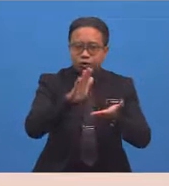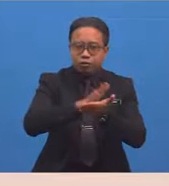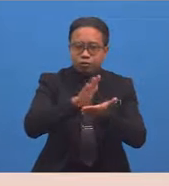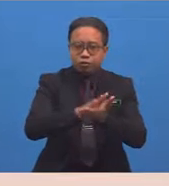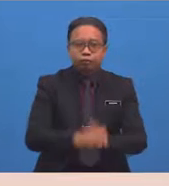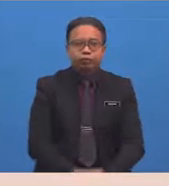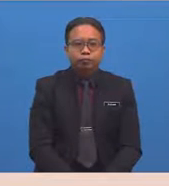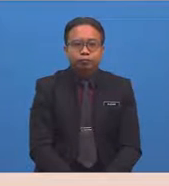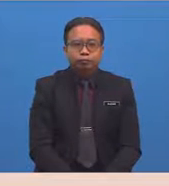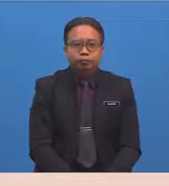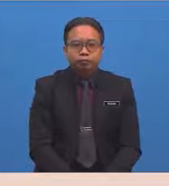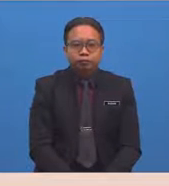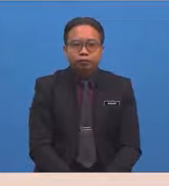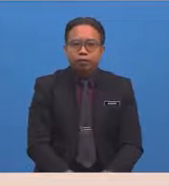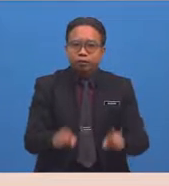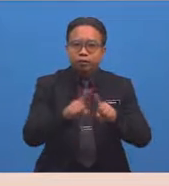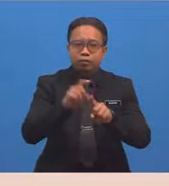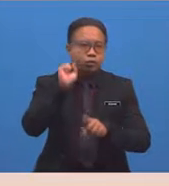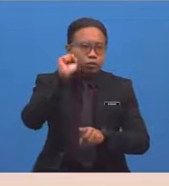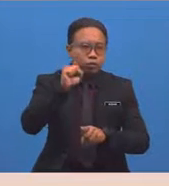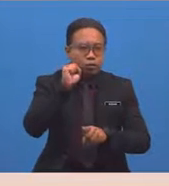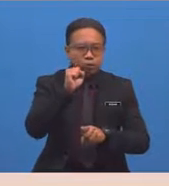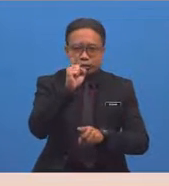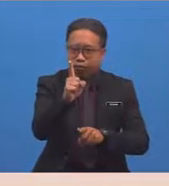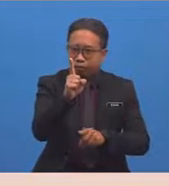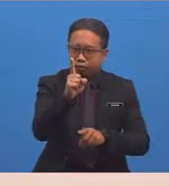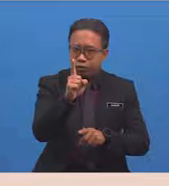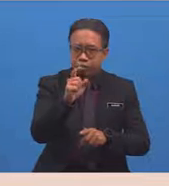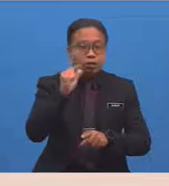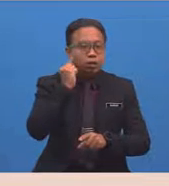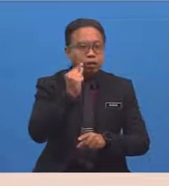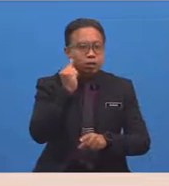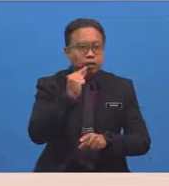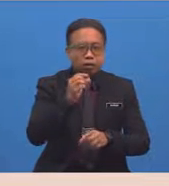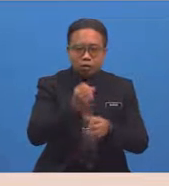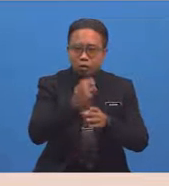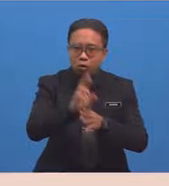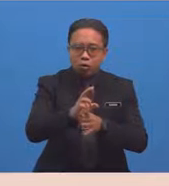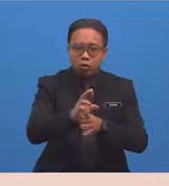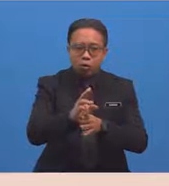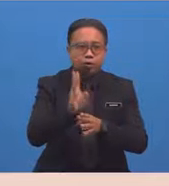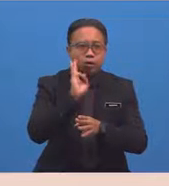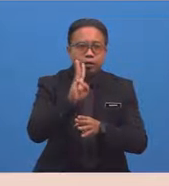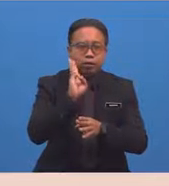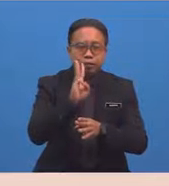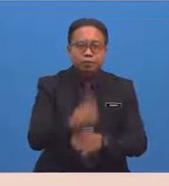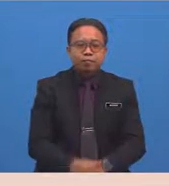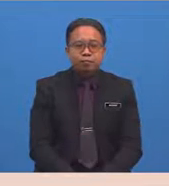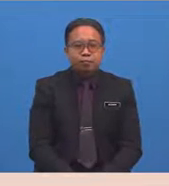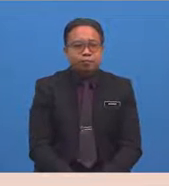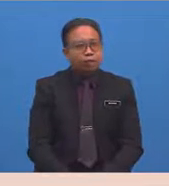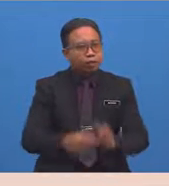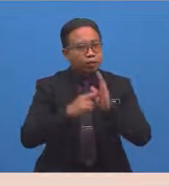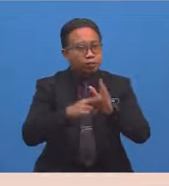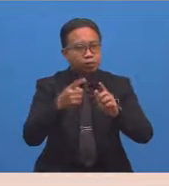to example number two, she usually refers to a girl or a lady. In this sentence, it refers